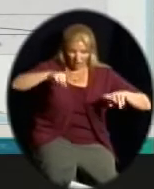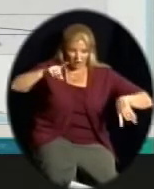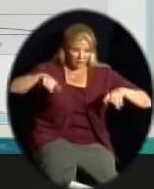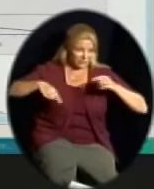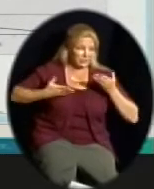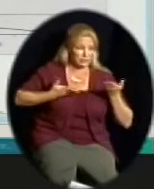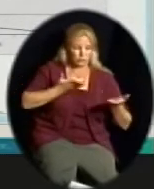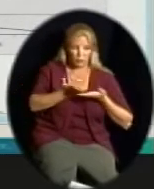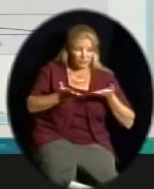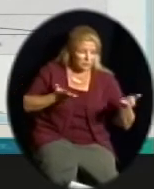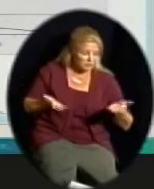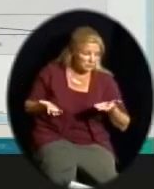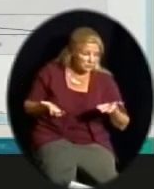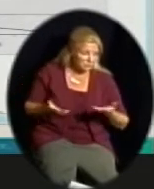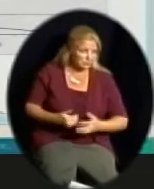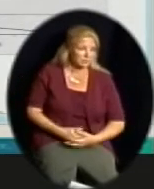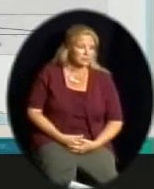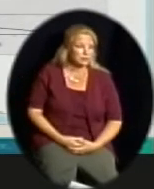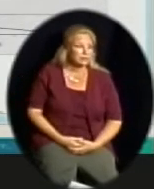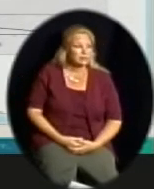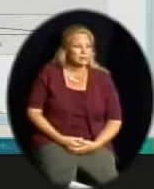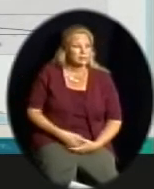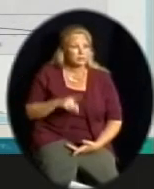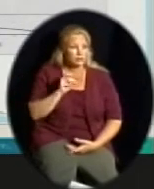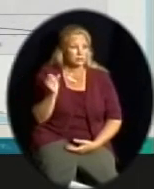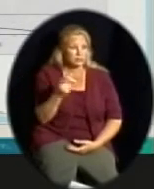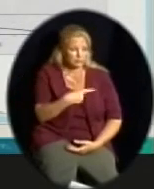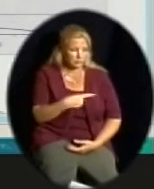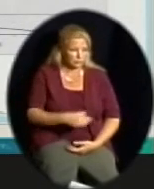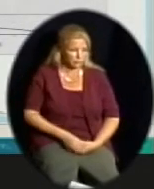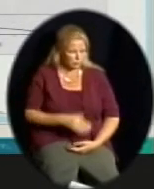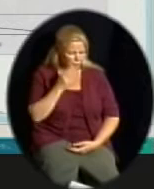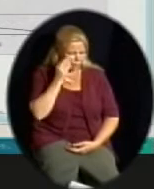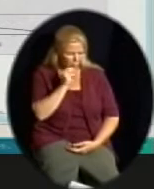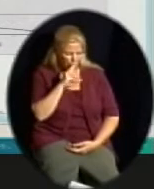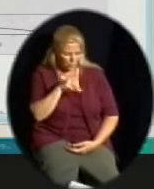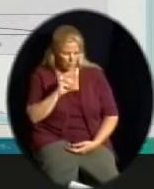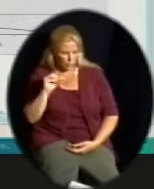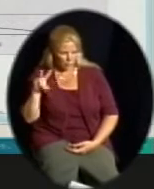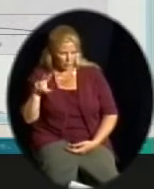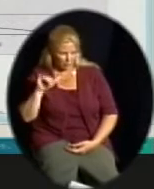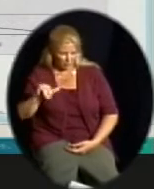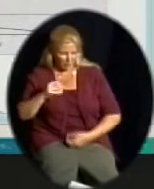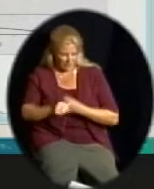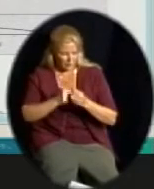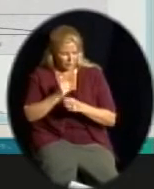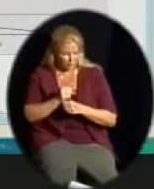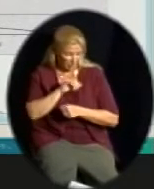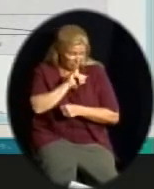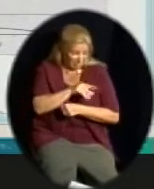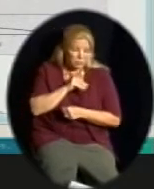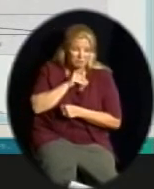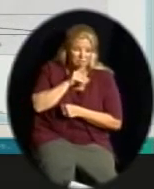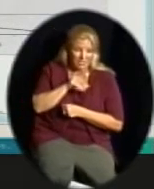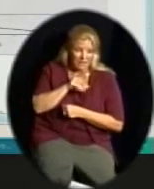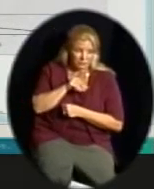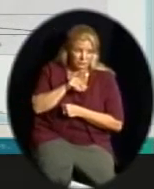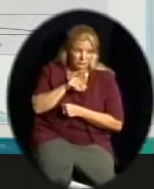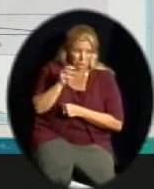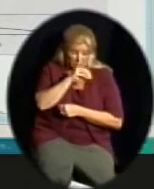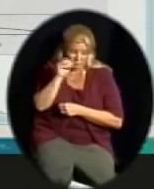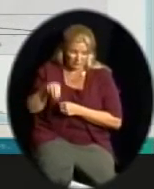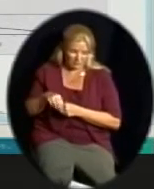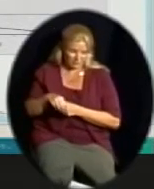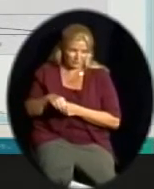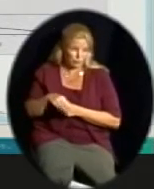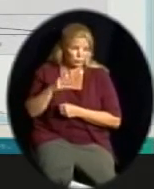moved along. Mr. Parker? Again, Mr. Diener, if in the 0102 year, if that was the actual, if we had the actual percentage on that, this is the high point. This is